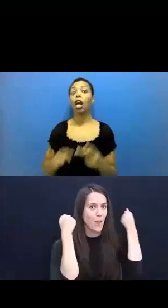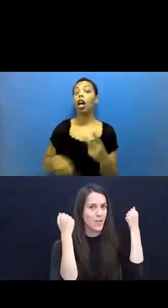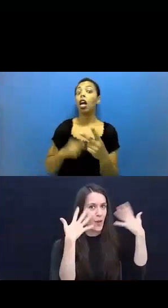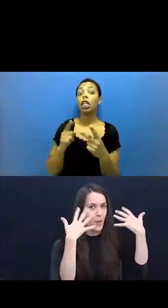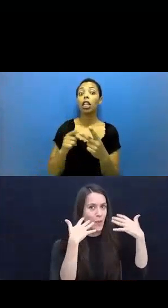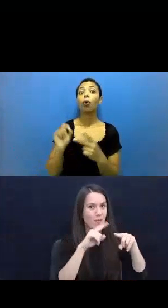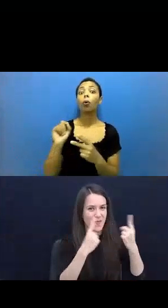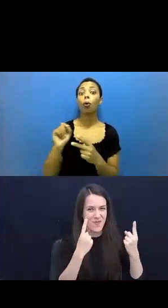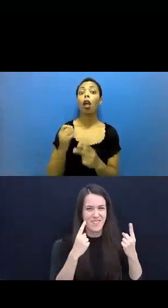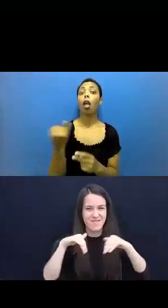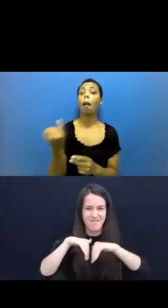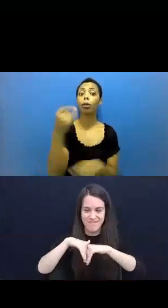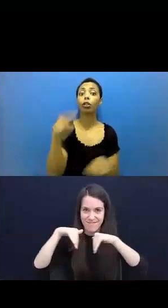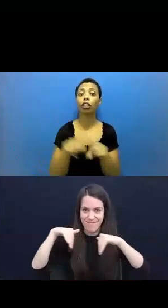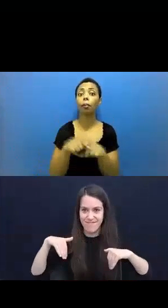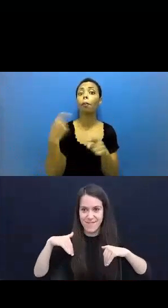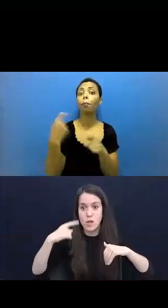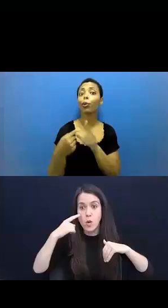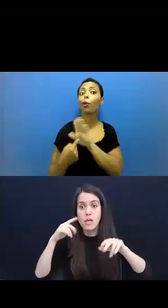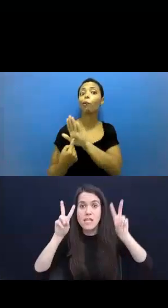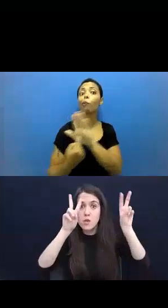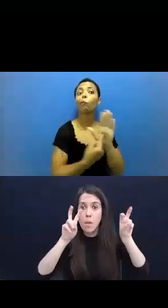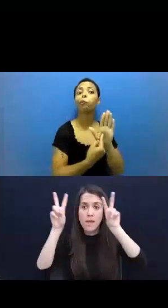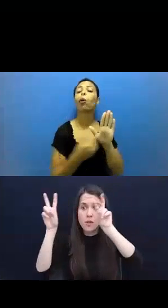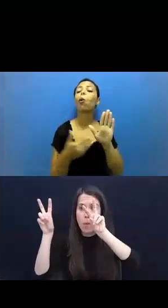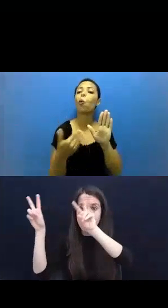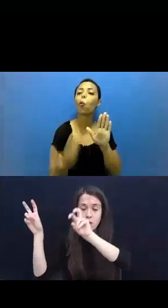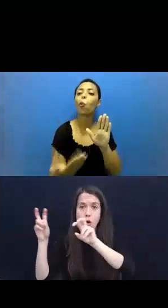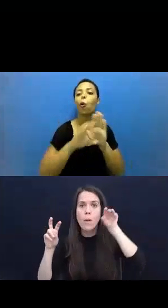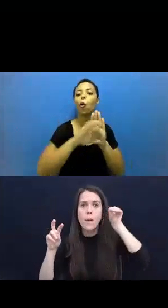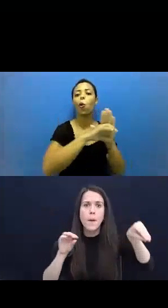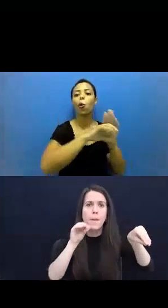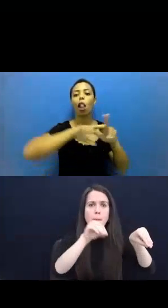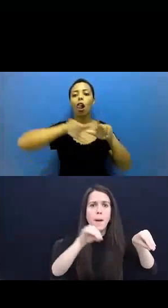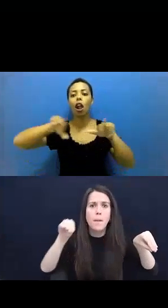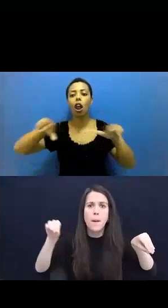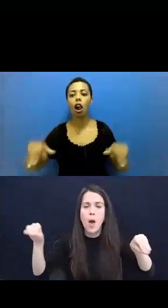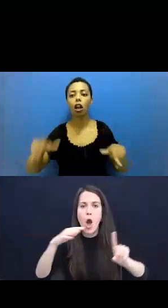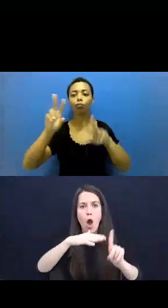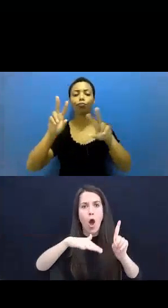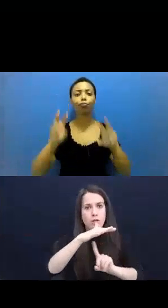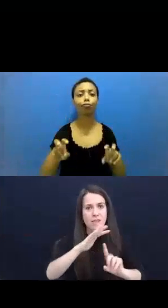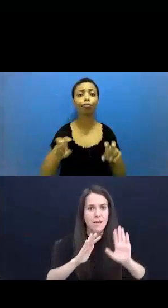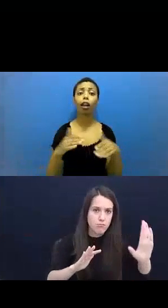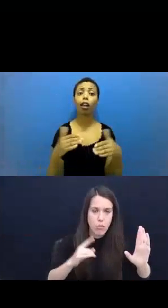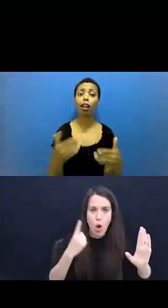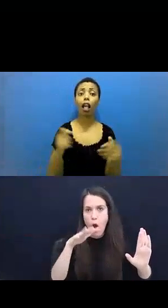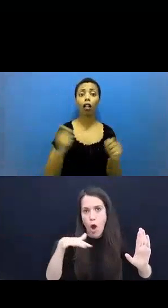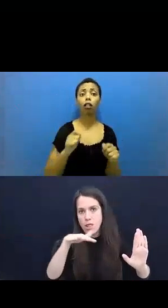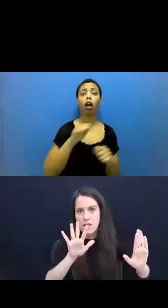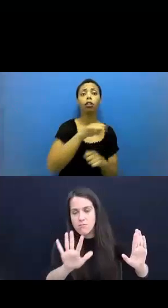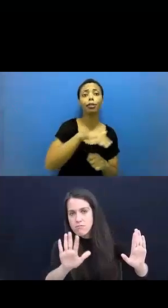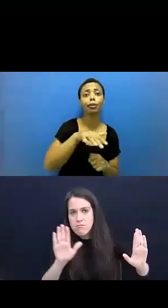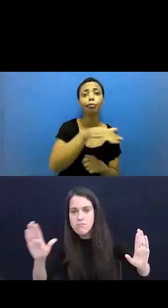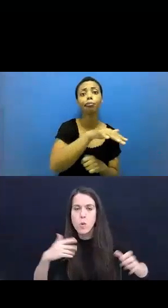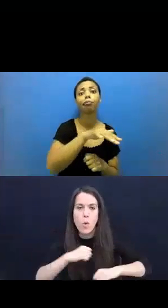such concepts, framed by topics, in one of 6 contexts, that is, space, time,